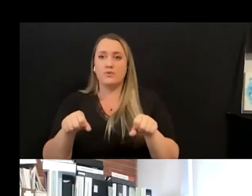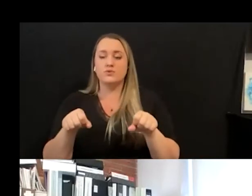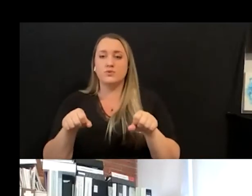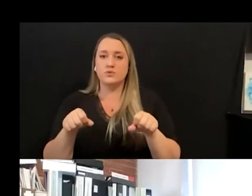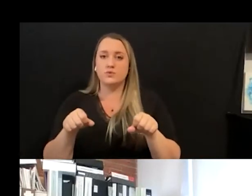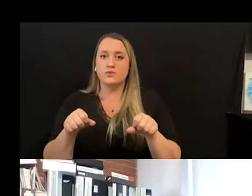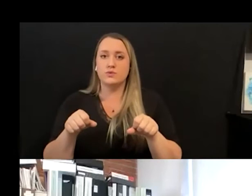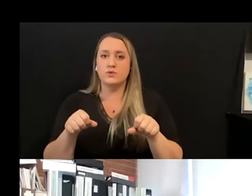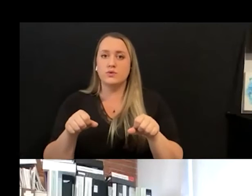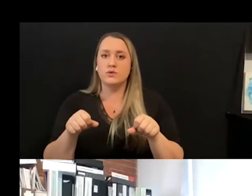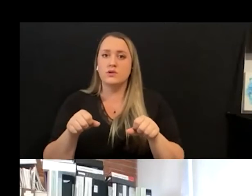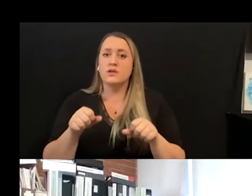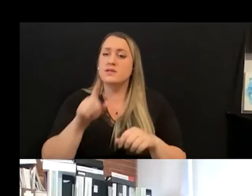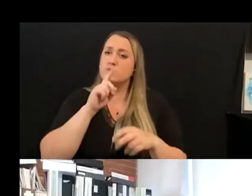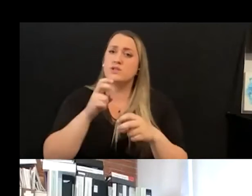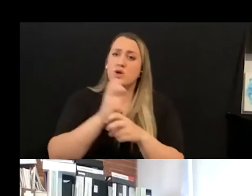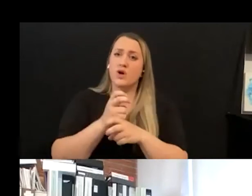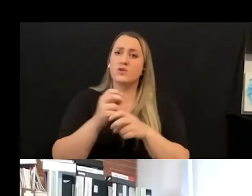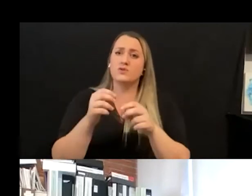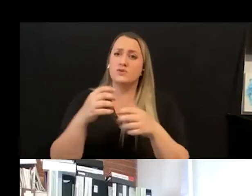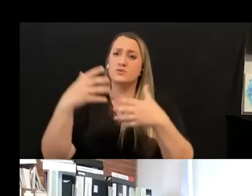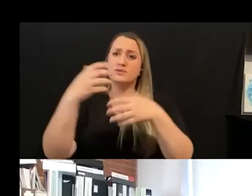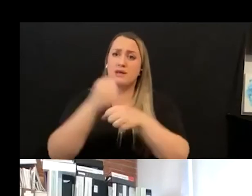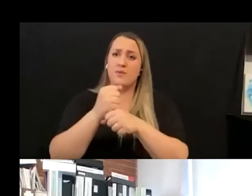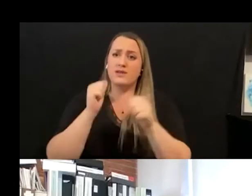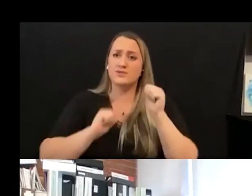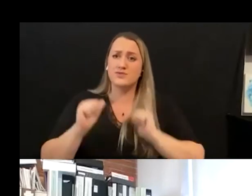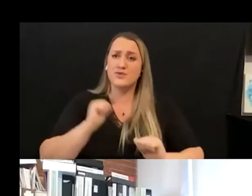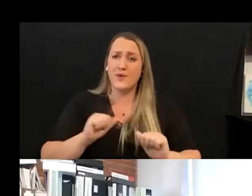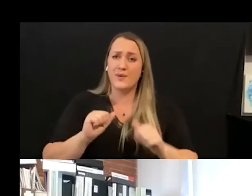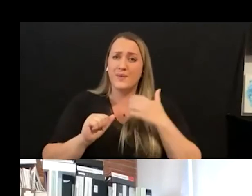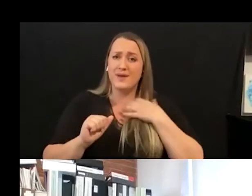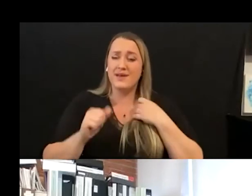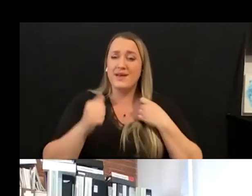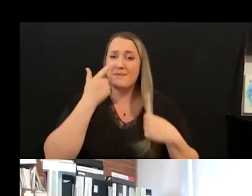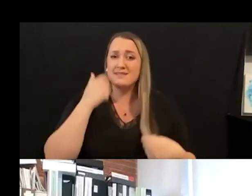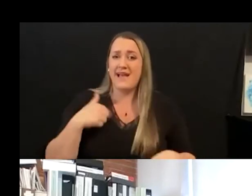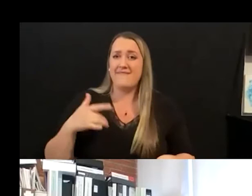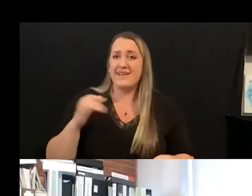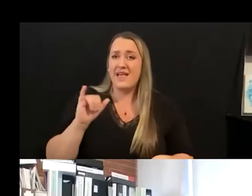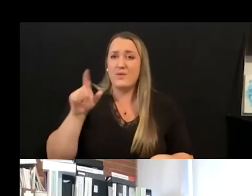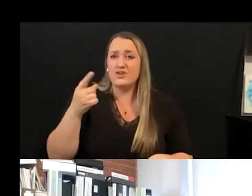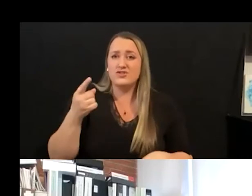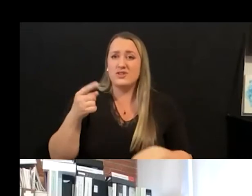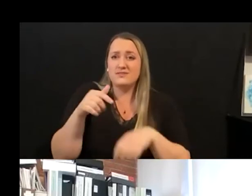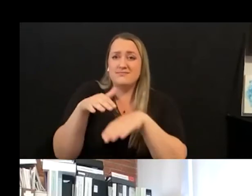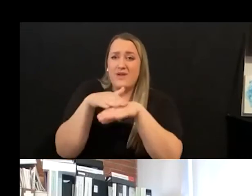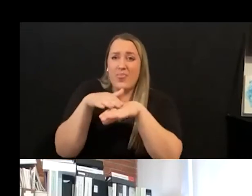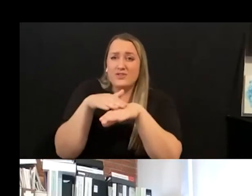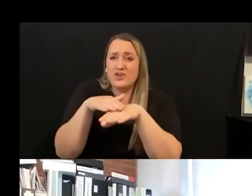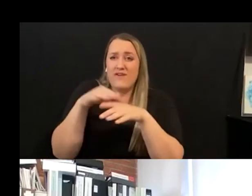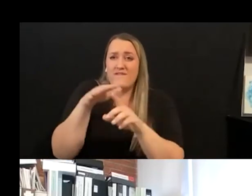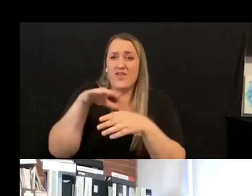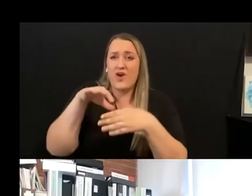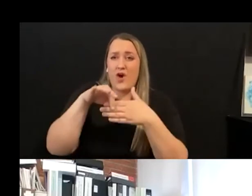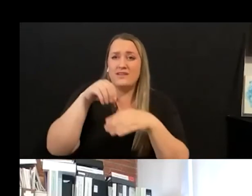I mean, it's really hard to summarize what the show is because I feel like we're just scraping the surface here of the content that was in the